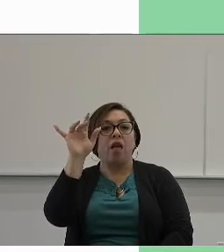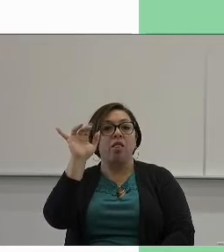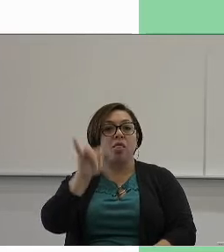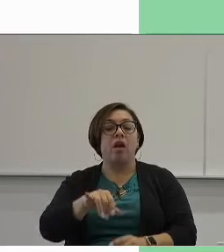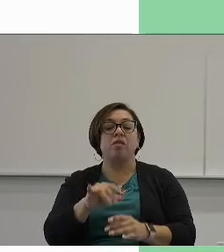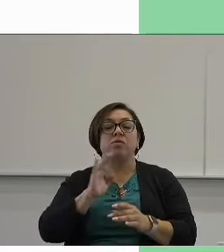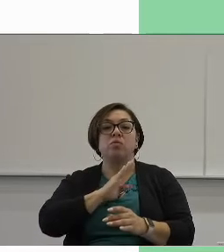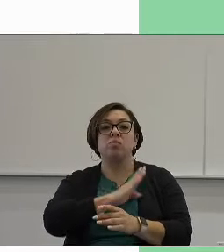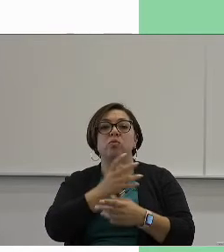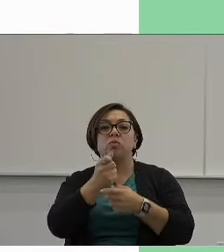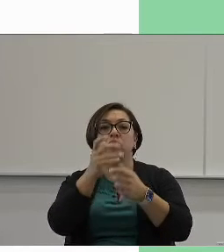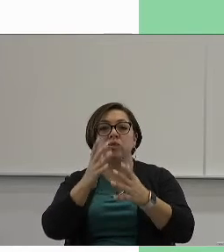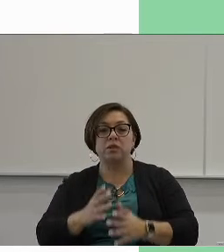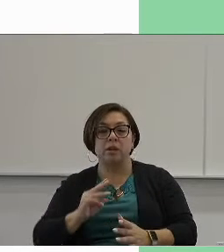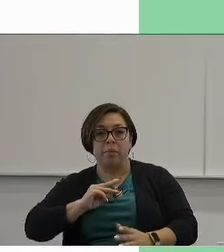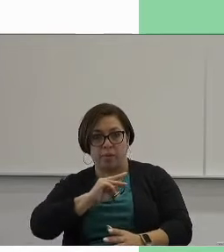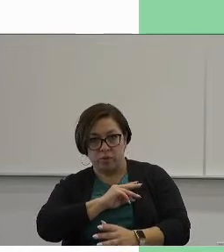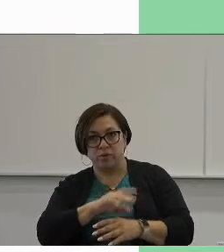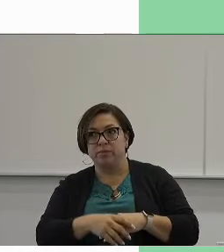Board of Trustee members.